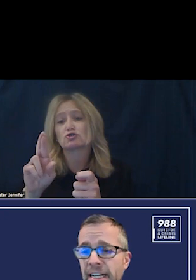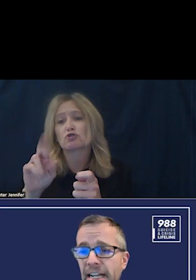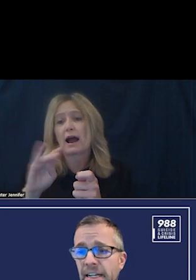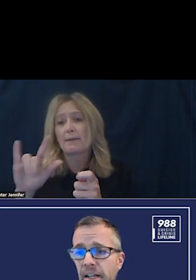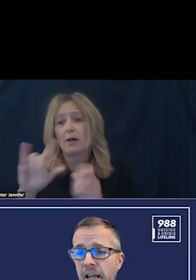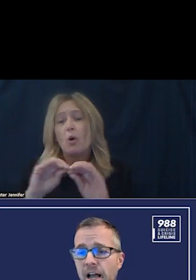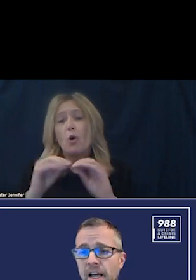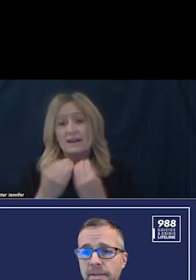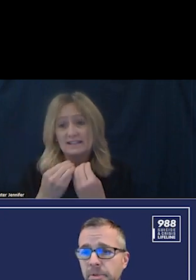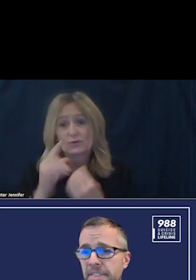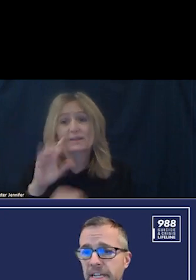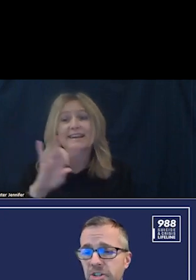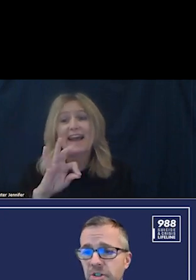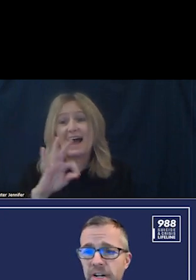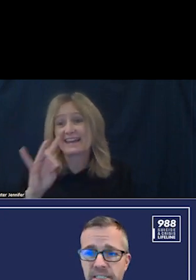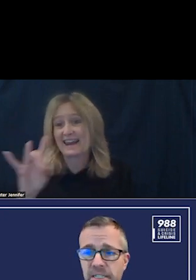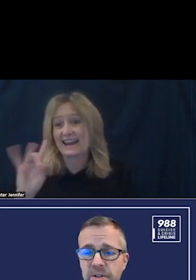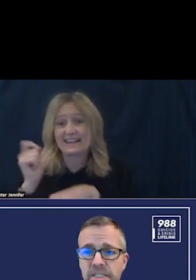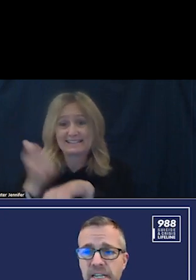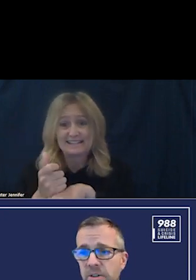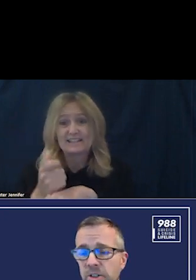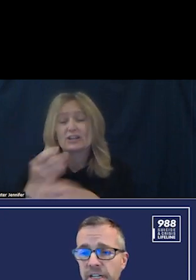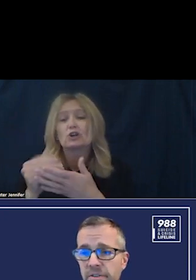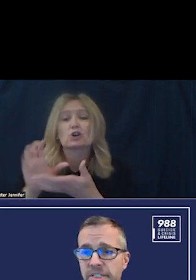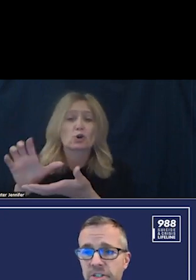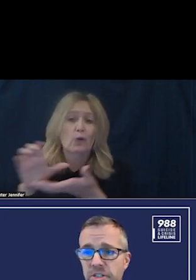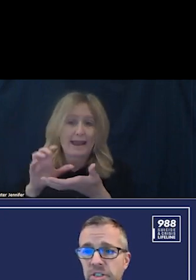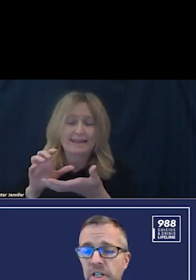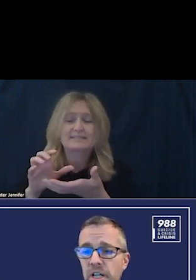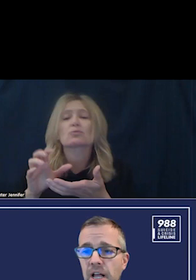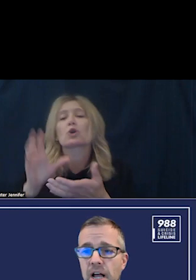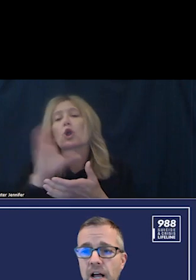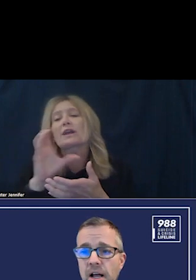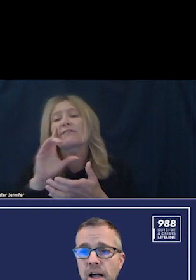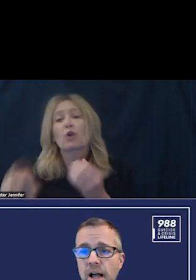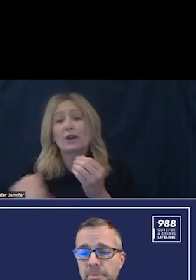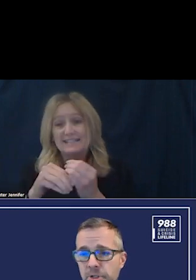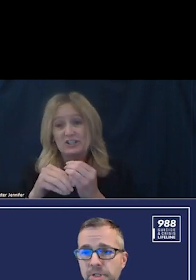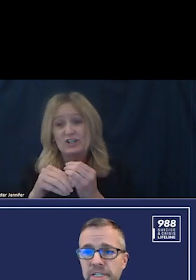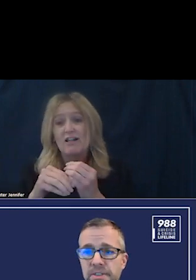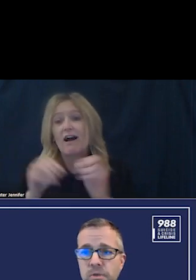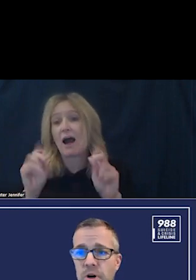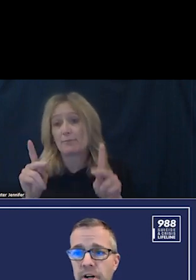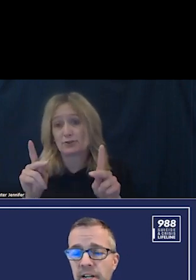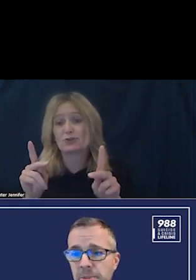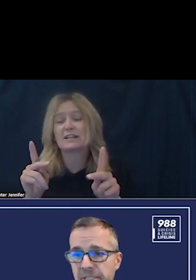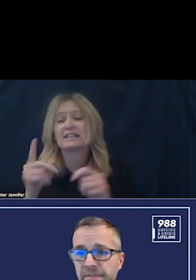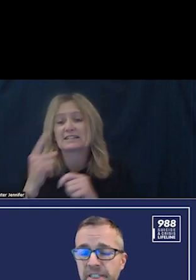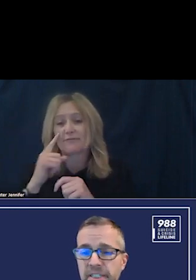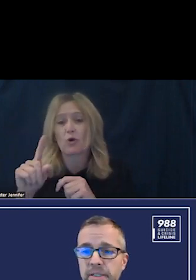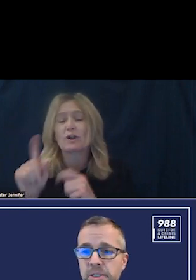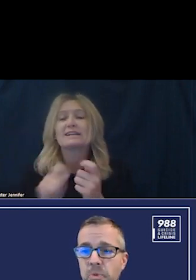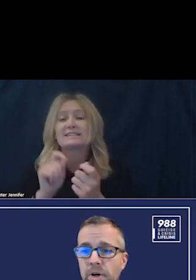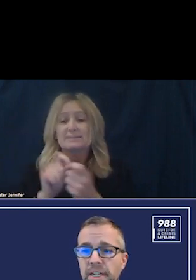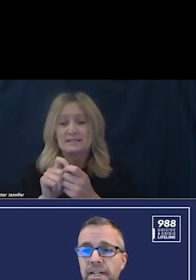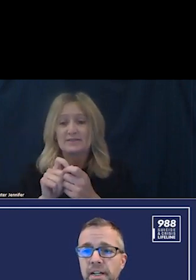988 implementation grant series, and are looking for additional opportunities for